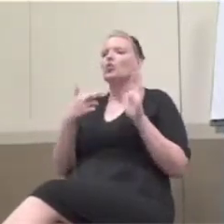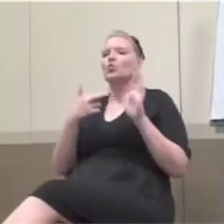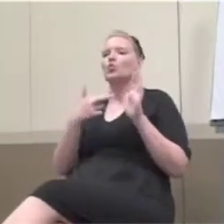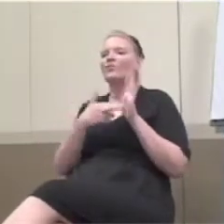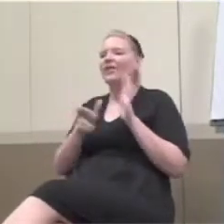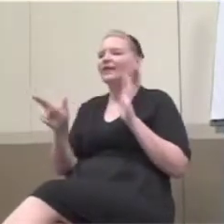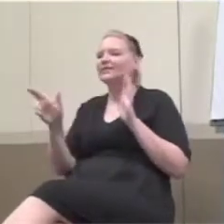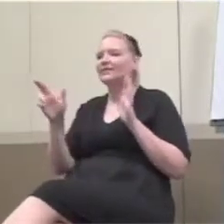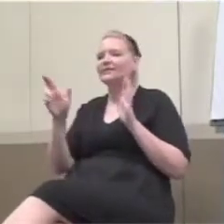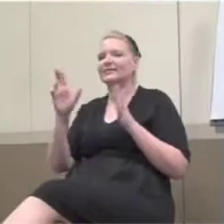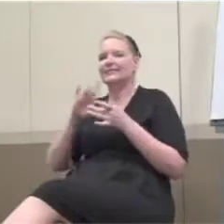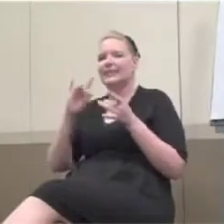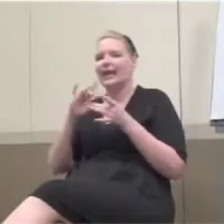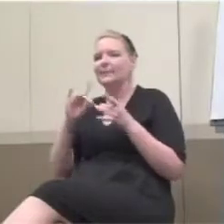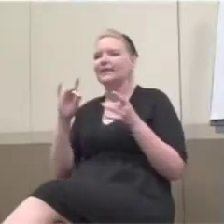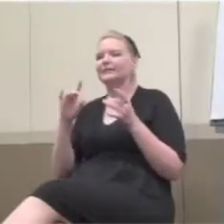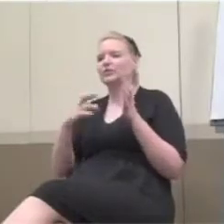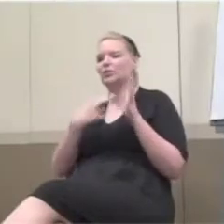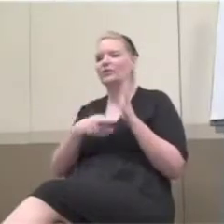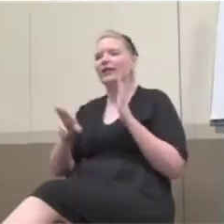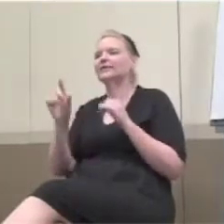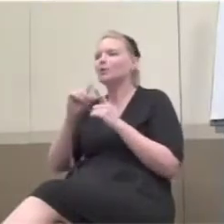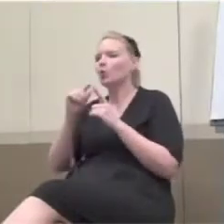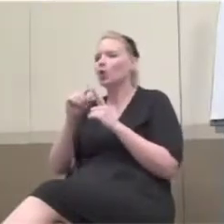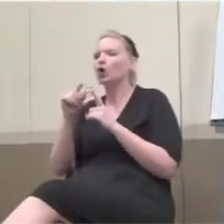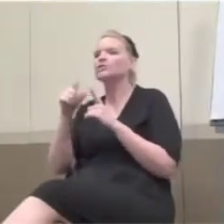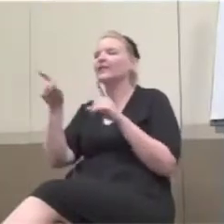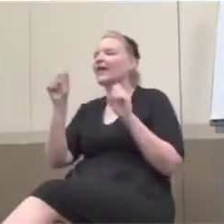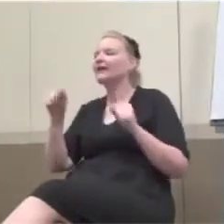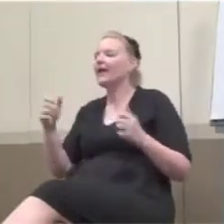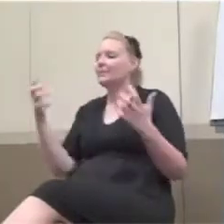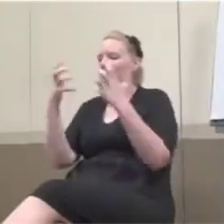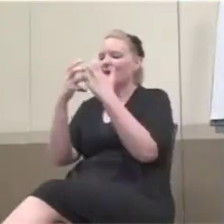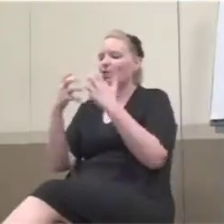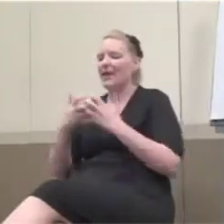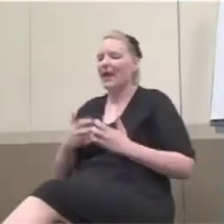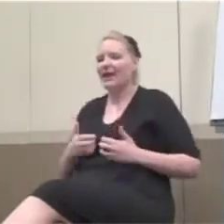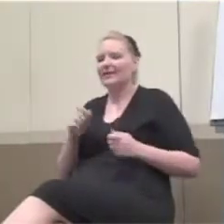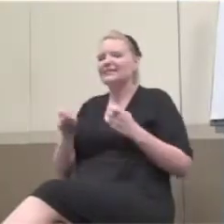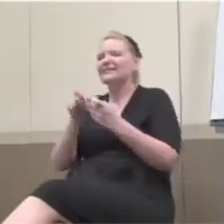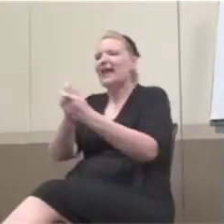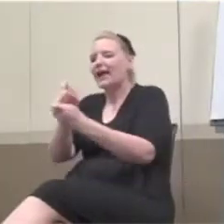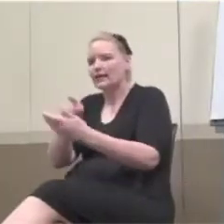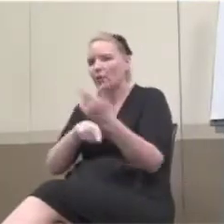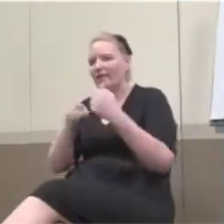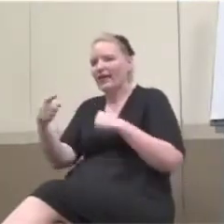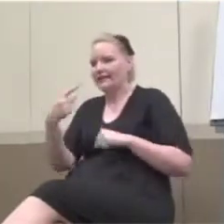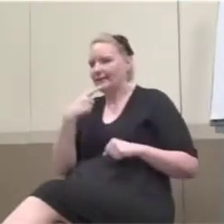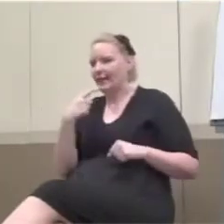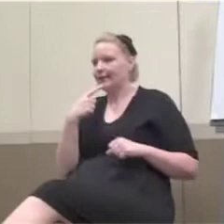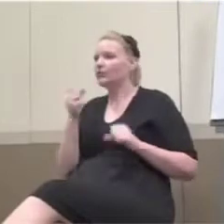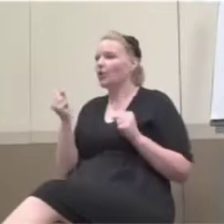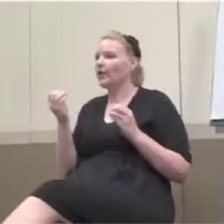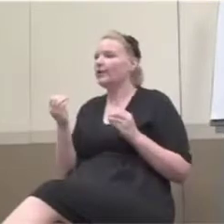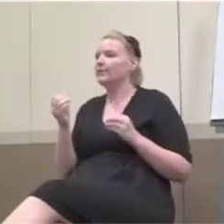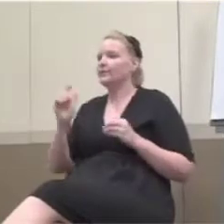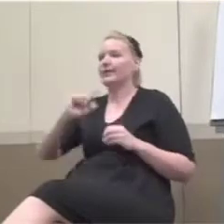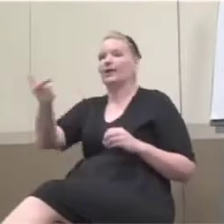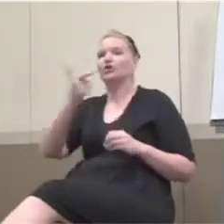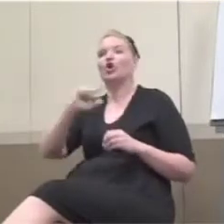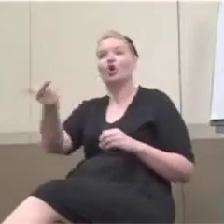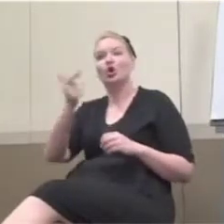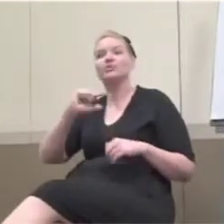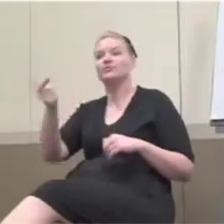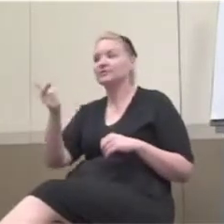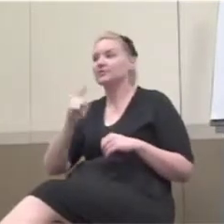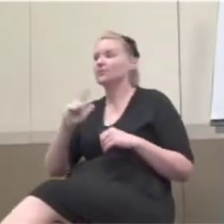of content, reflecting of words, so they can parrot back exactly what was said, so that they take turns back and forth